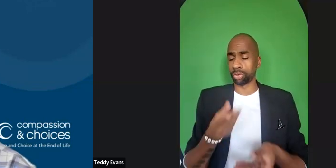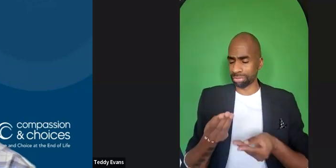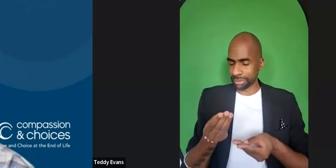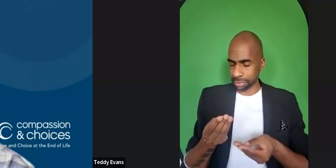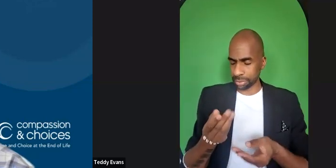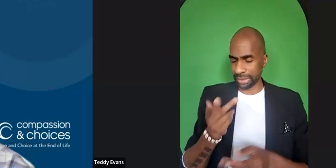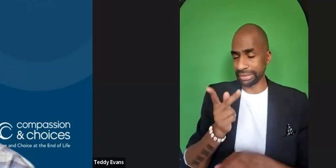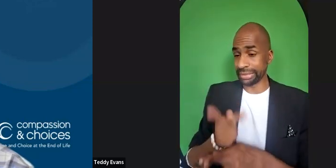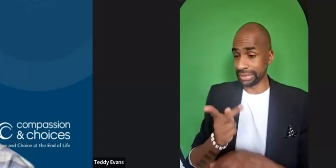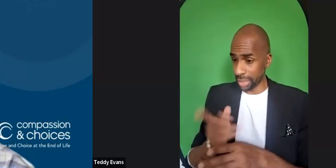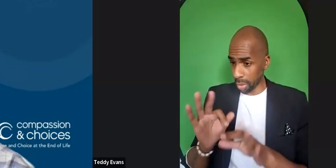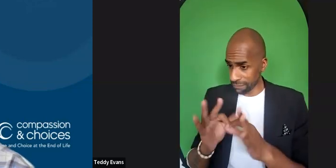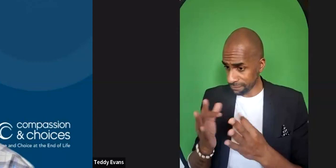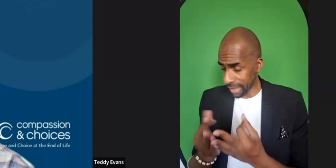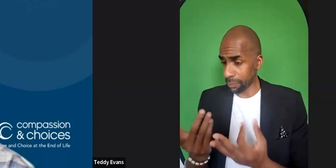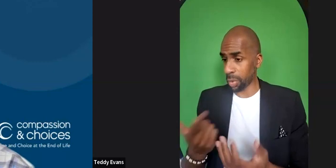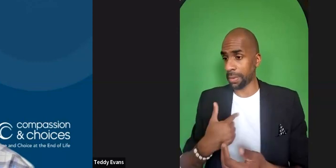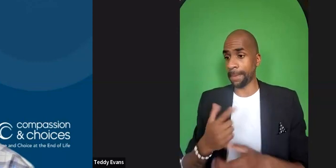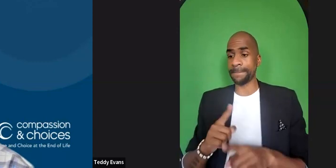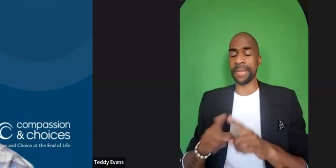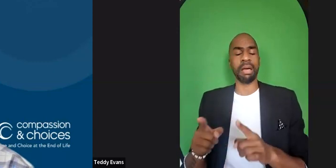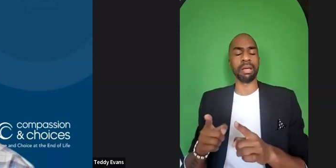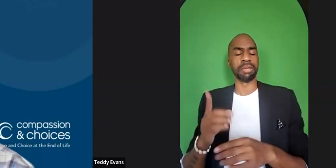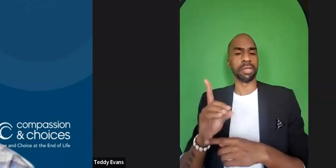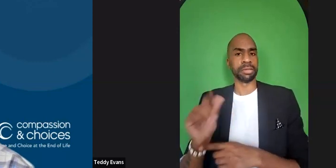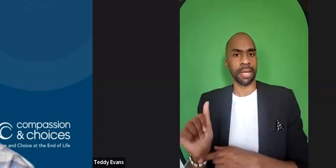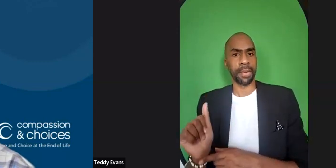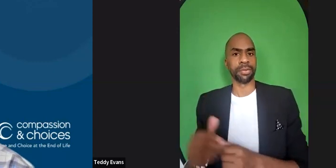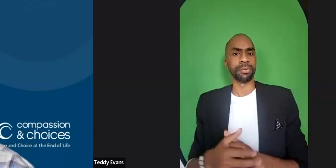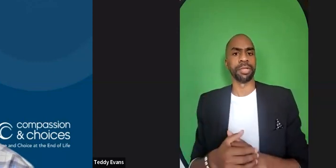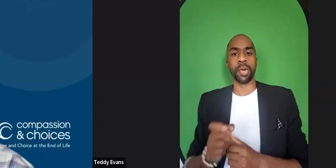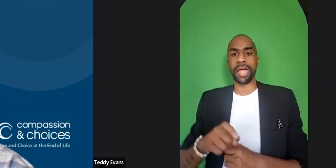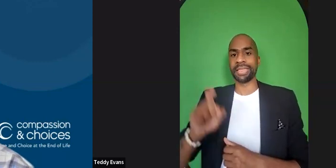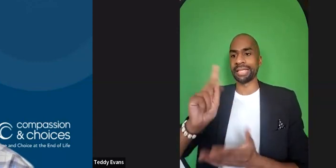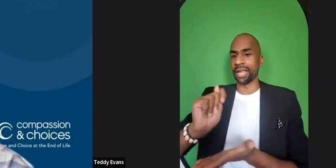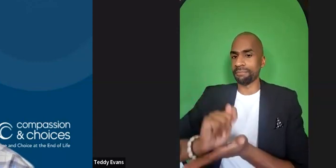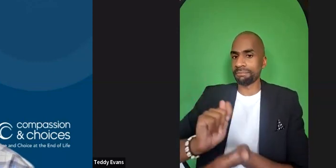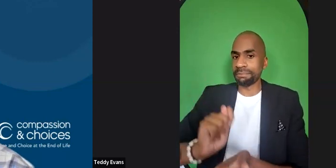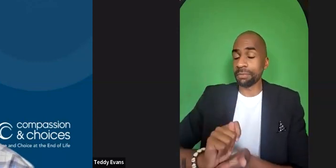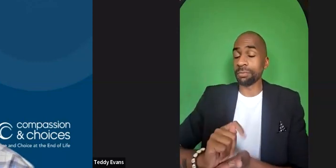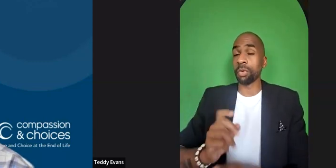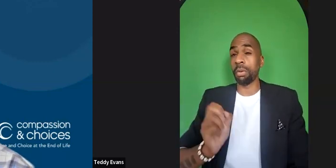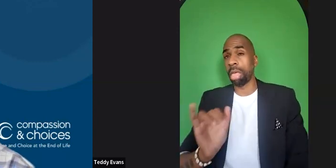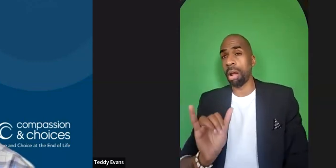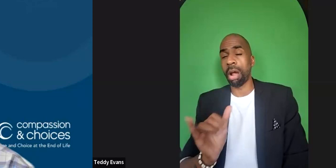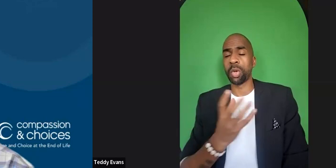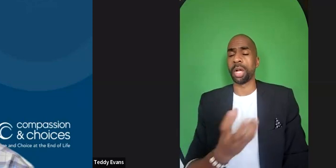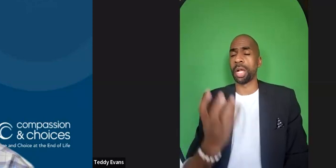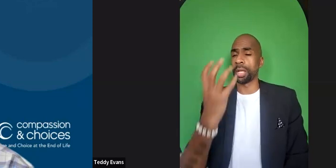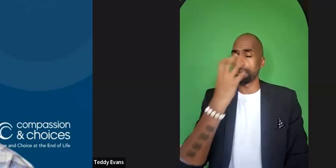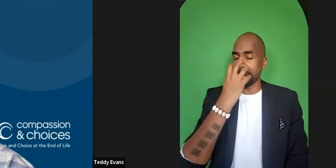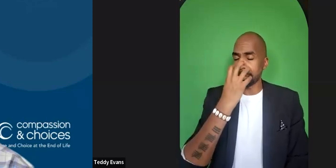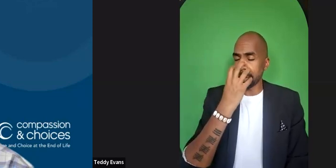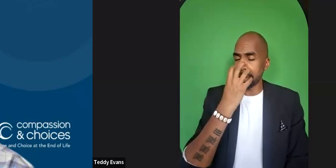functionally impaired, may need treatments or like a ventilatory support, but also may not understand their